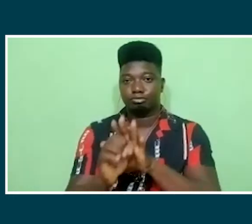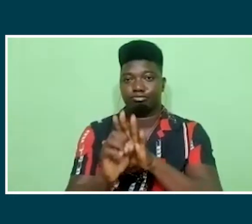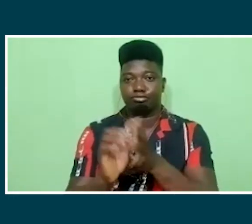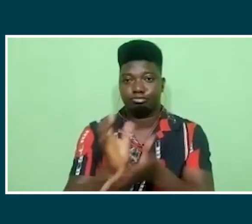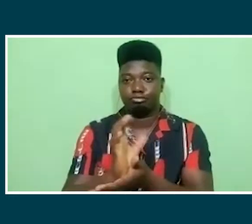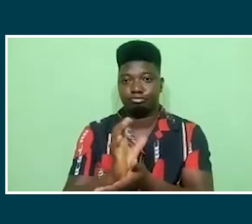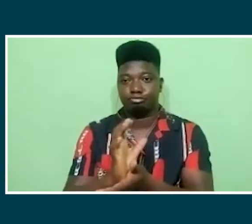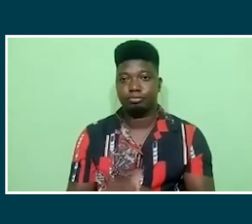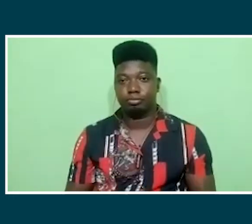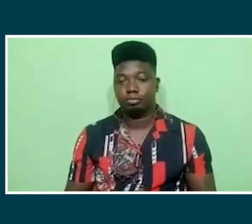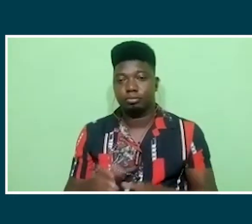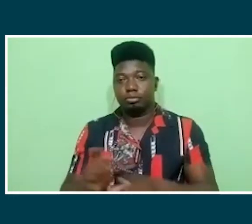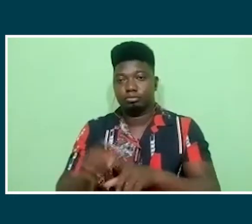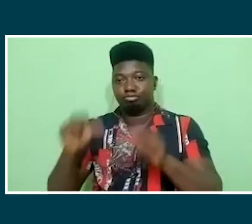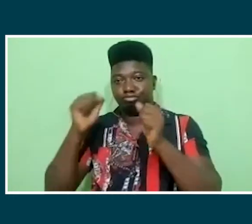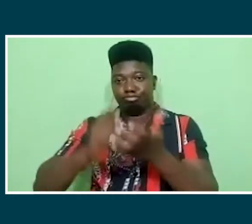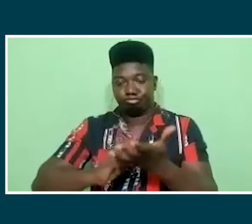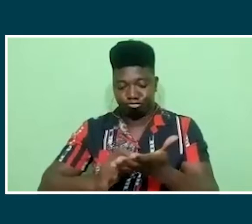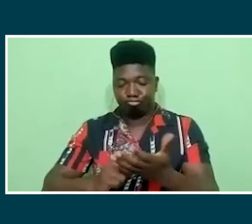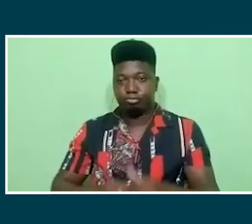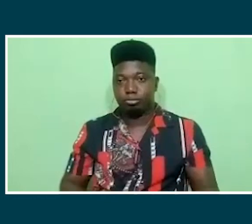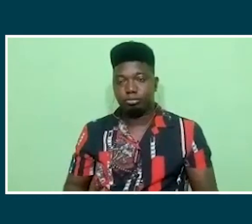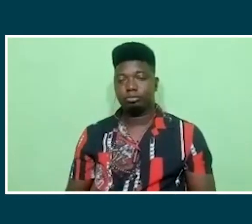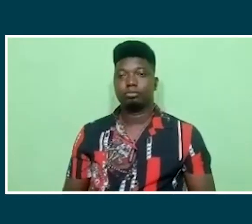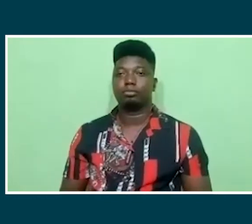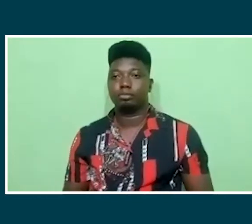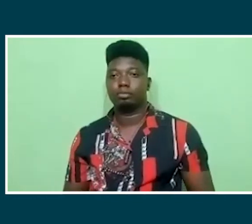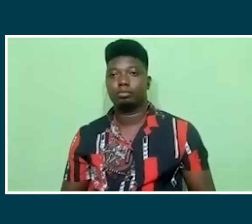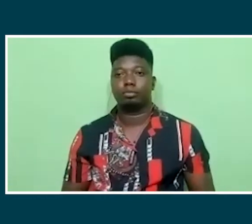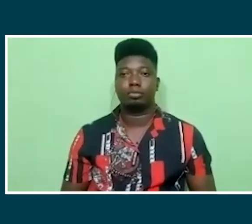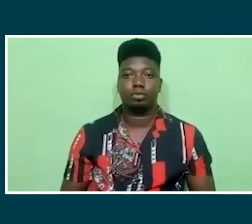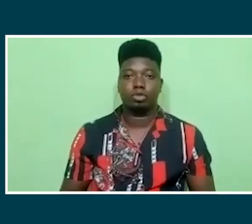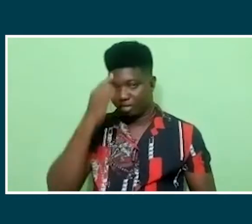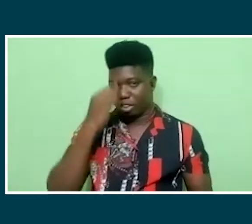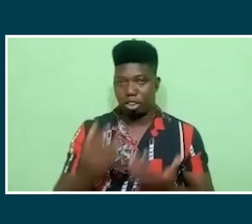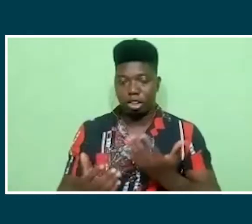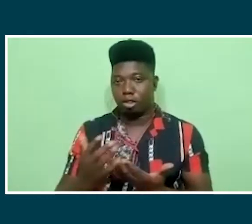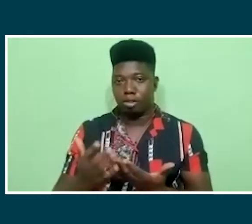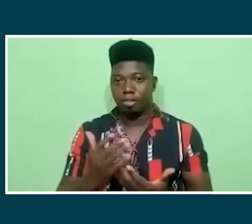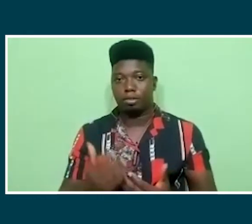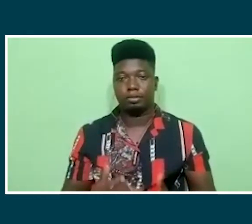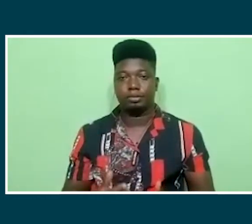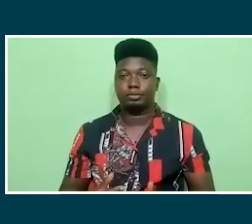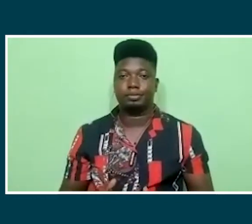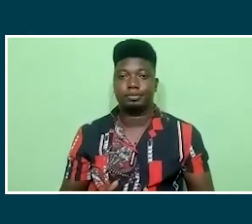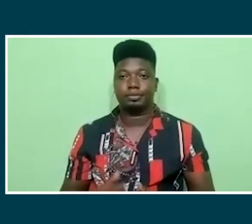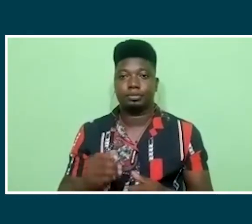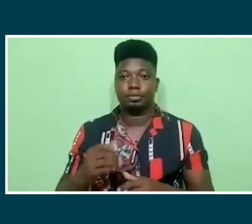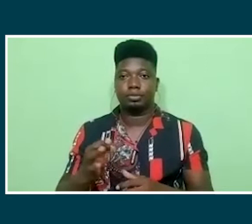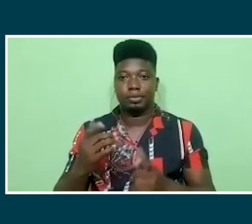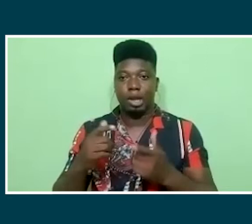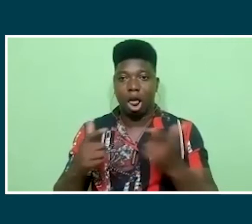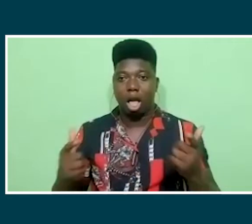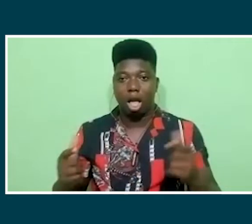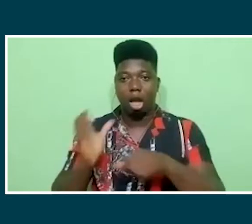breeding, concentrating toxic masculinity. Are they simply visible reflections of the larger culture?